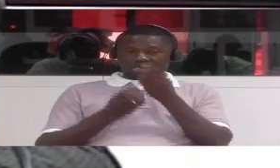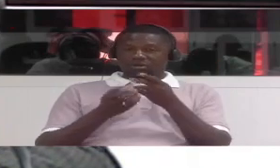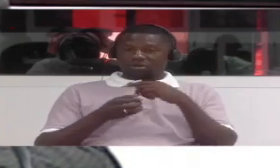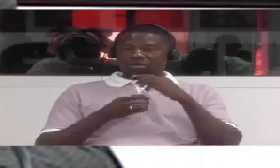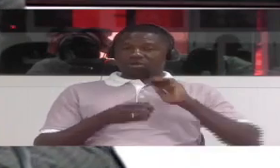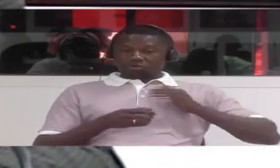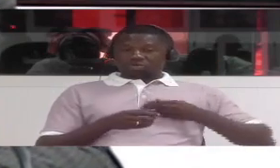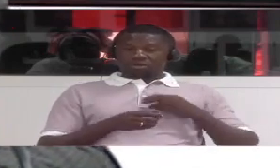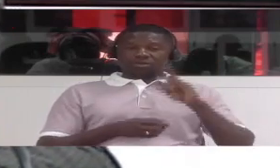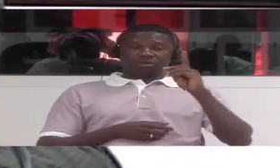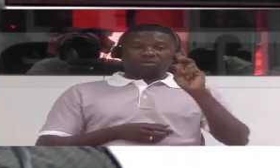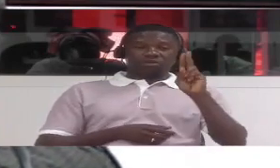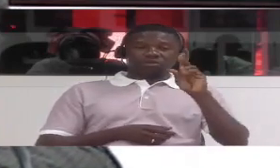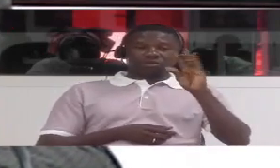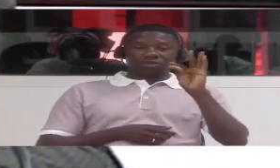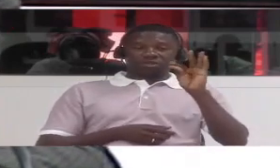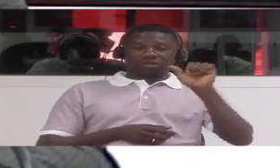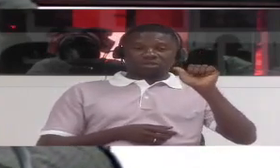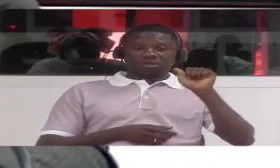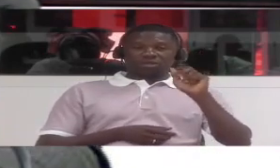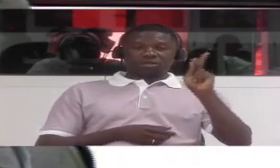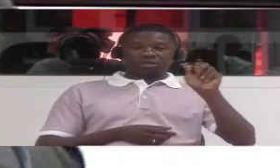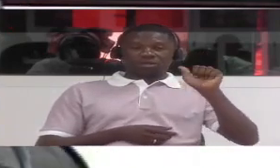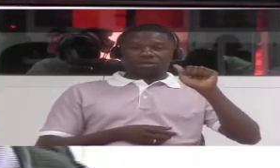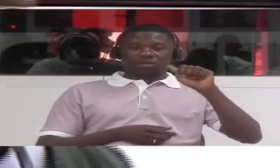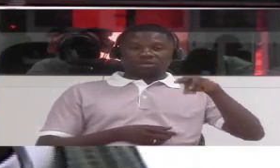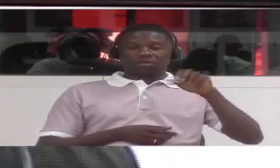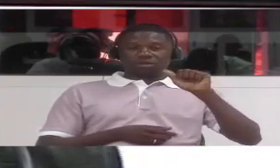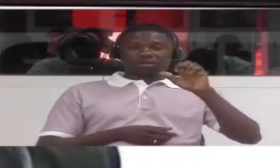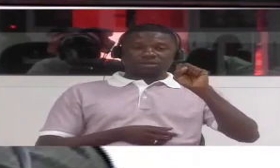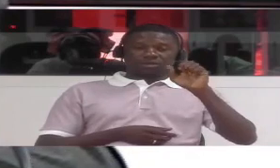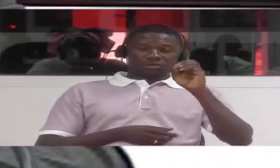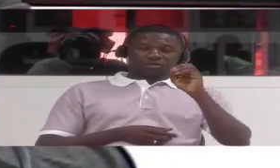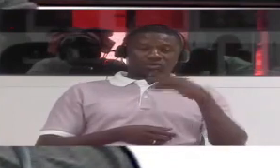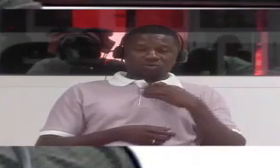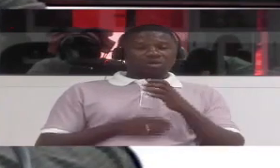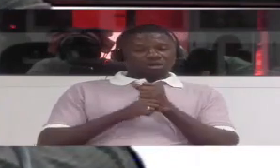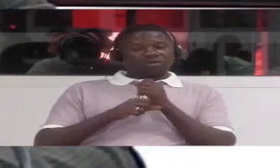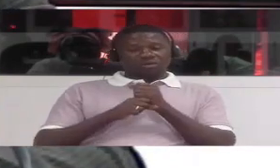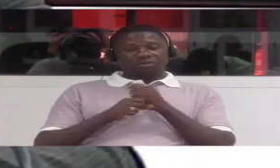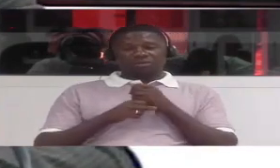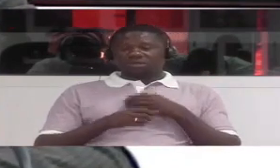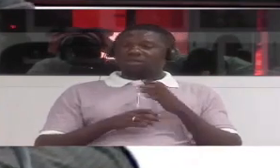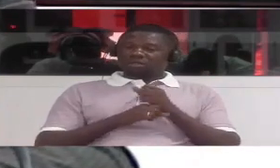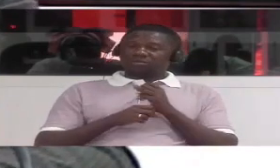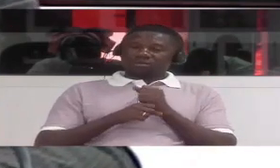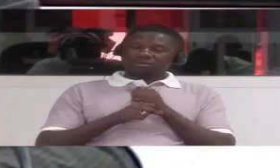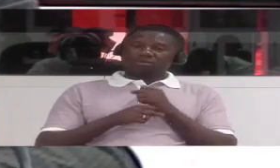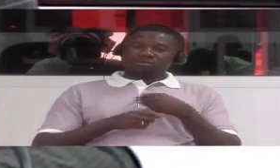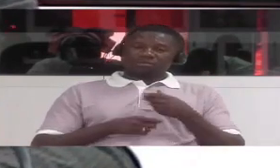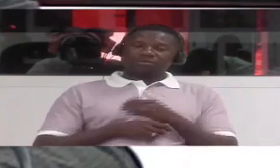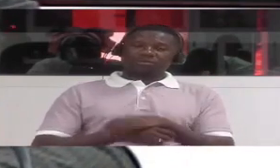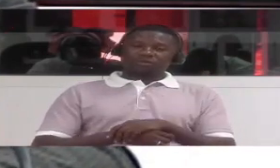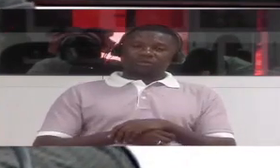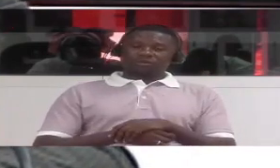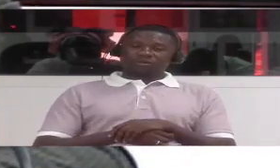the woman I told you about, Luta Kamazo, who acted in a mother way, in a mother for son. I was like our mother there. He took care of me.